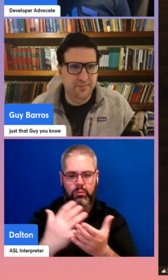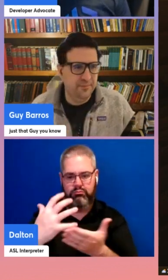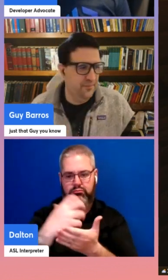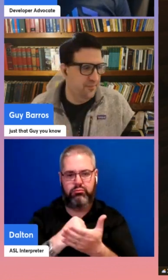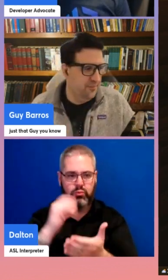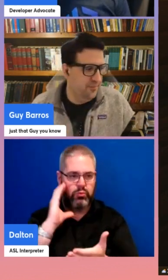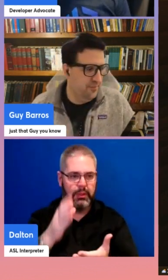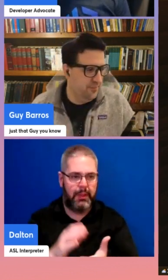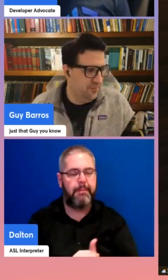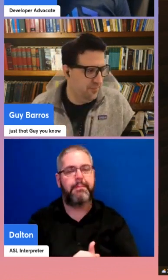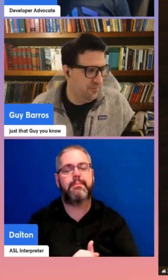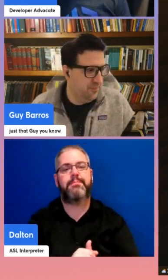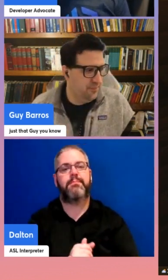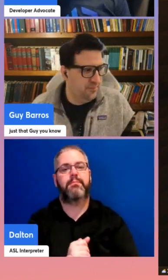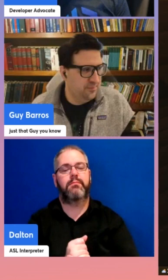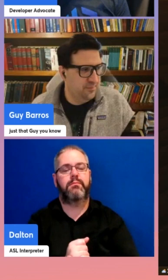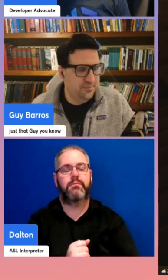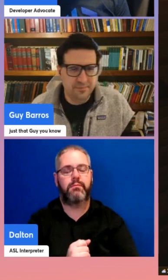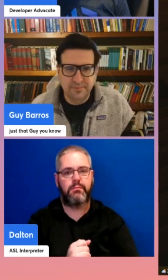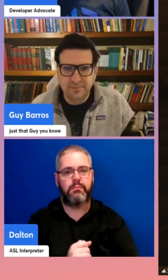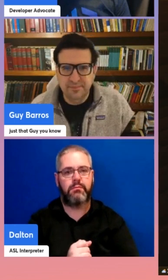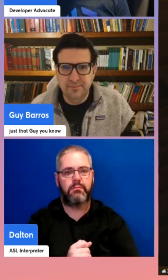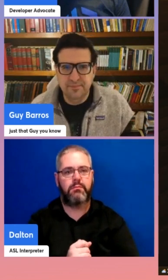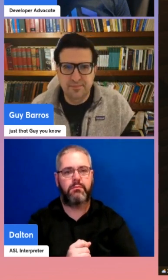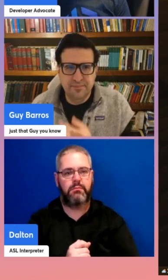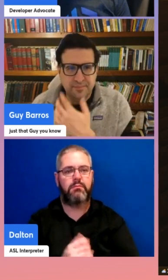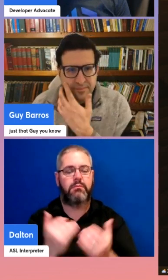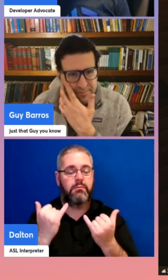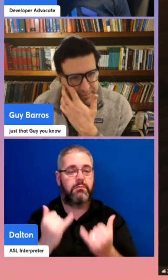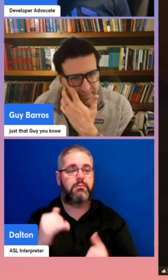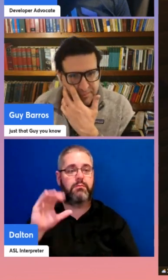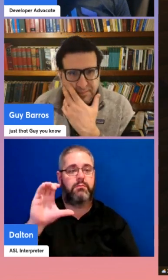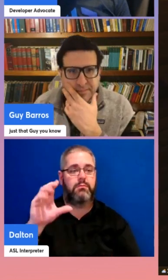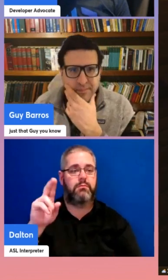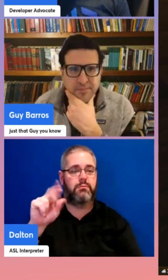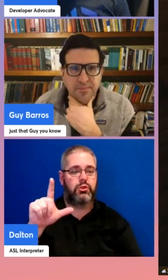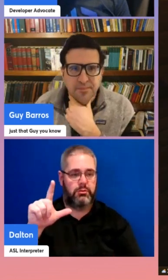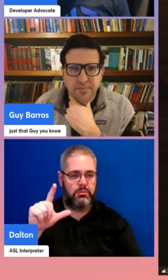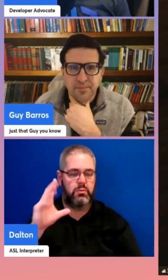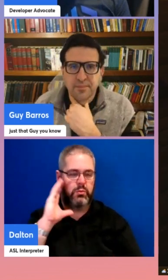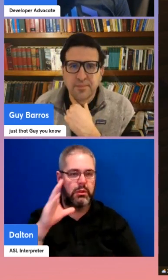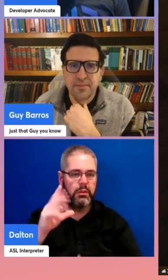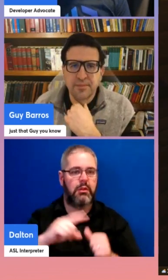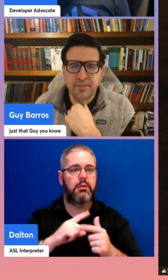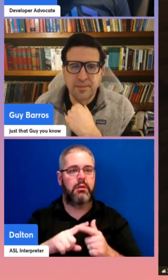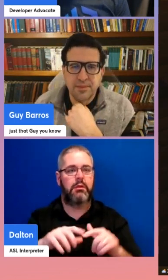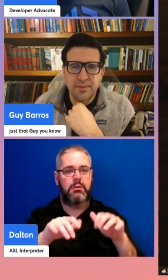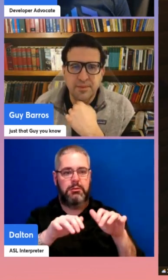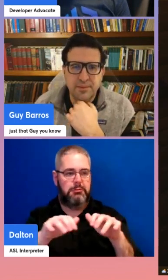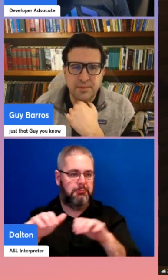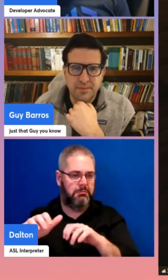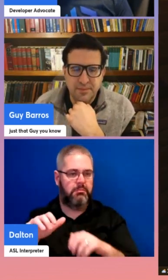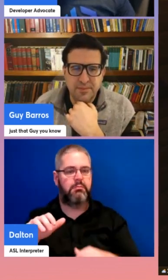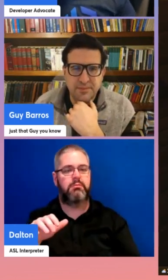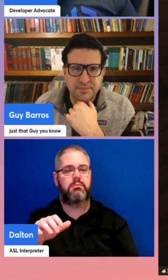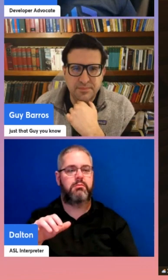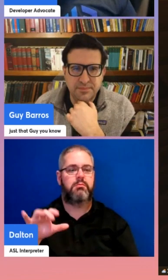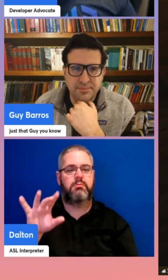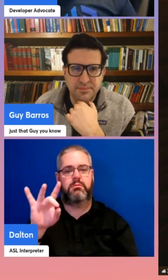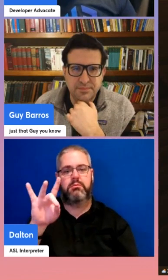And I'm going to curl it. So it's going to be that, and it's going to be